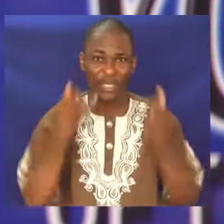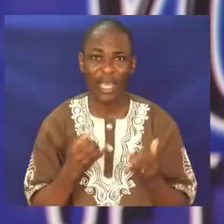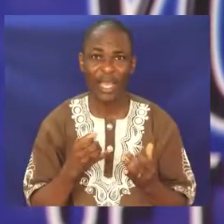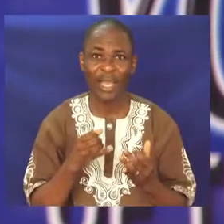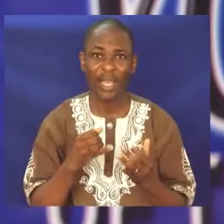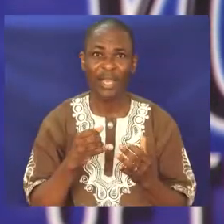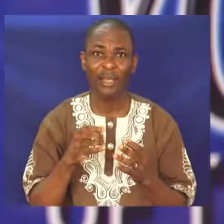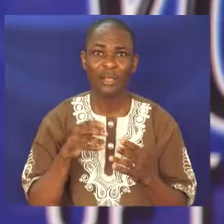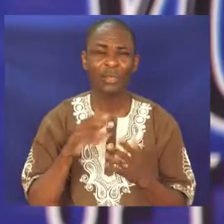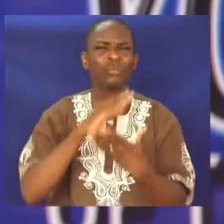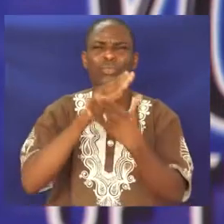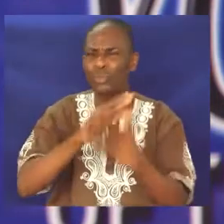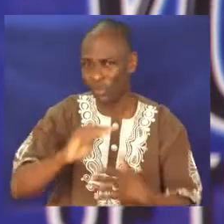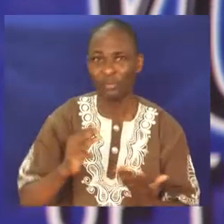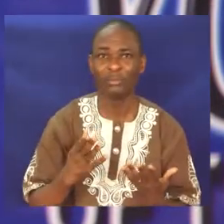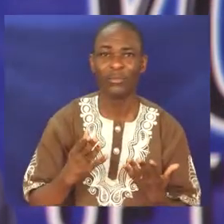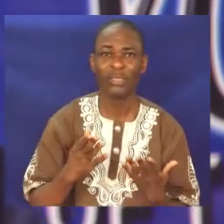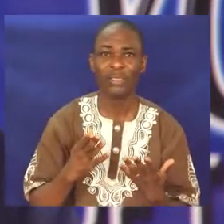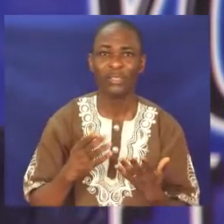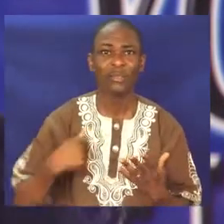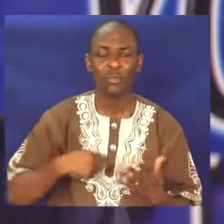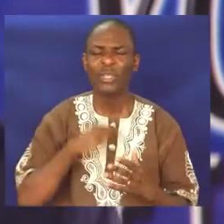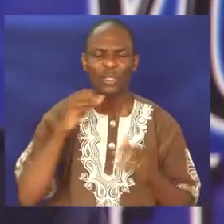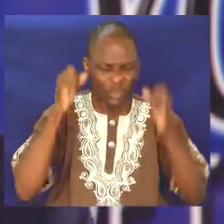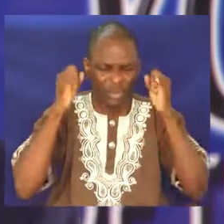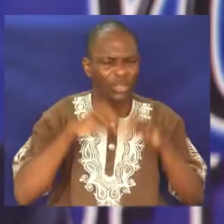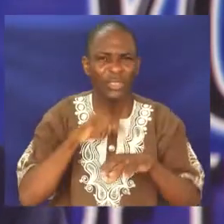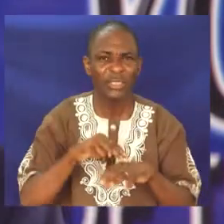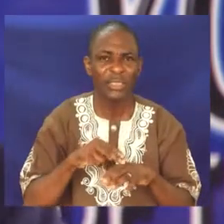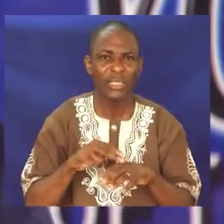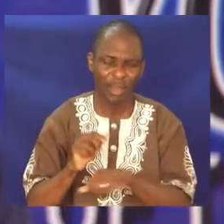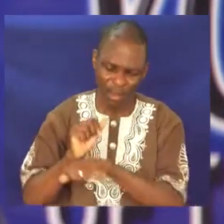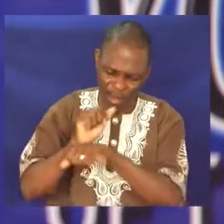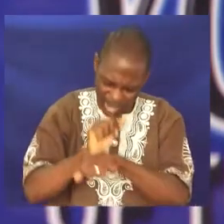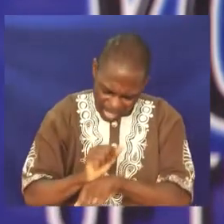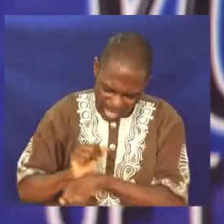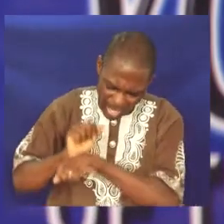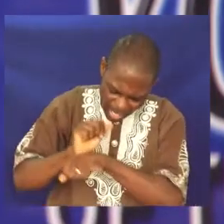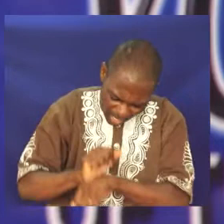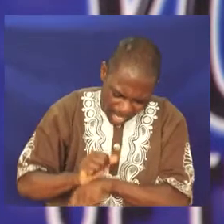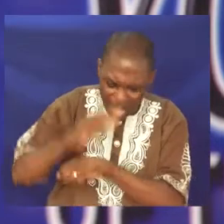Hard work so nipa eya dwuma den na onya bribie no ene ye develop oman na nya quick money